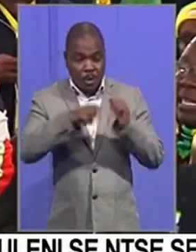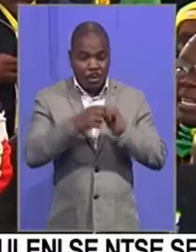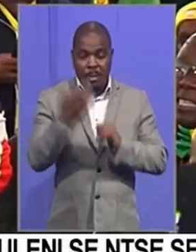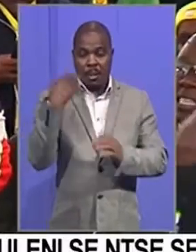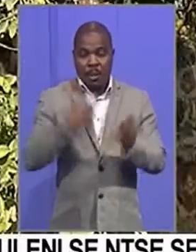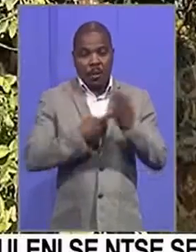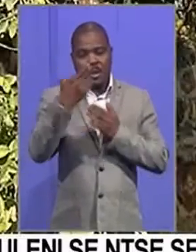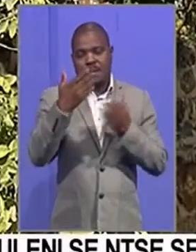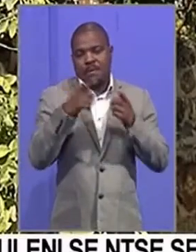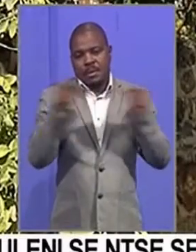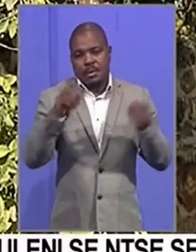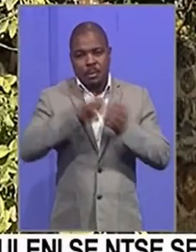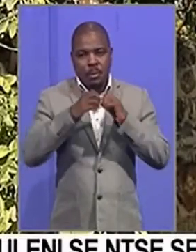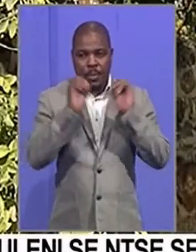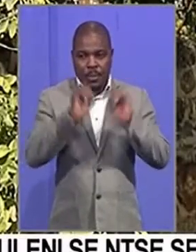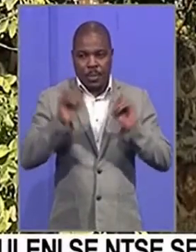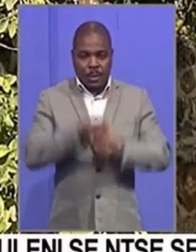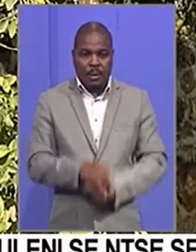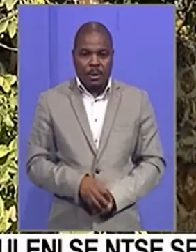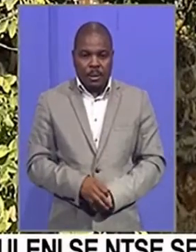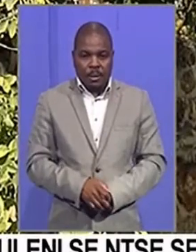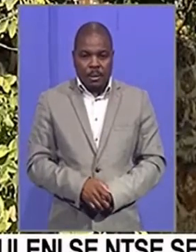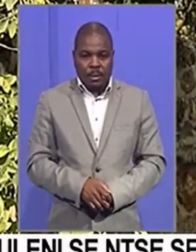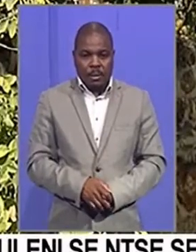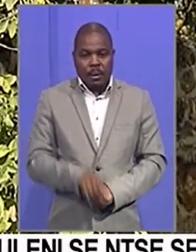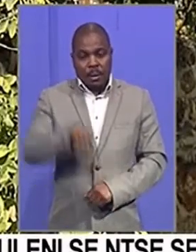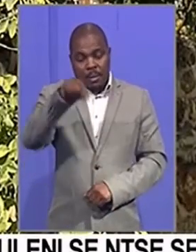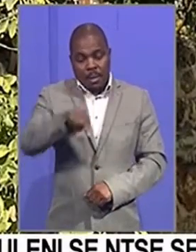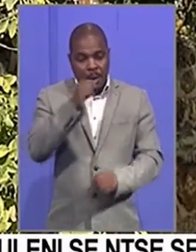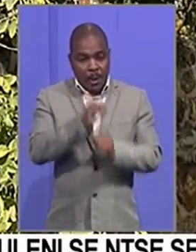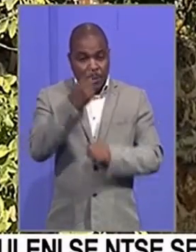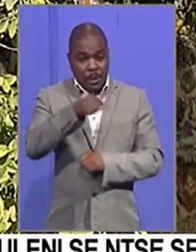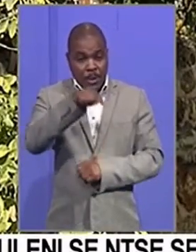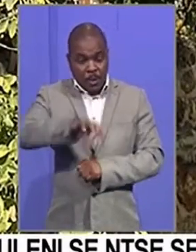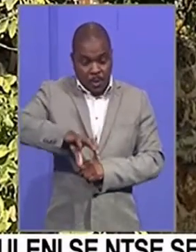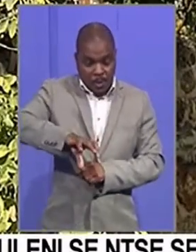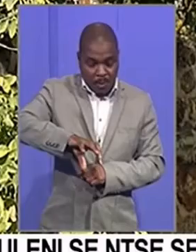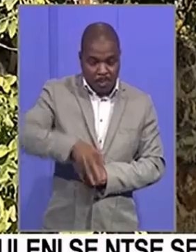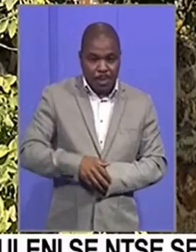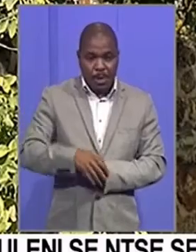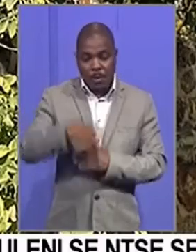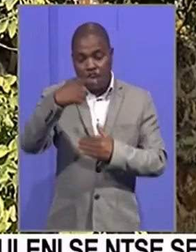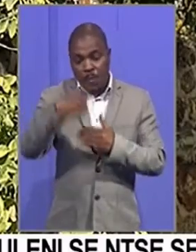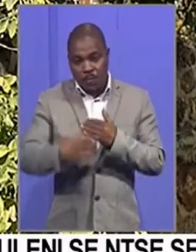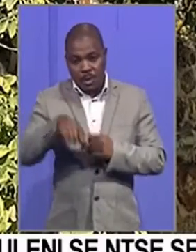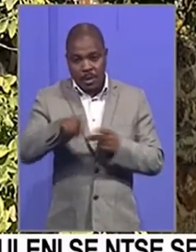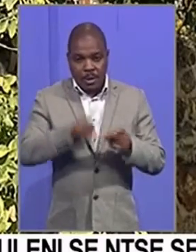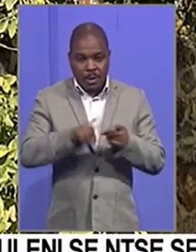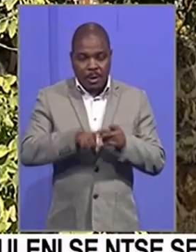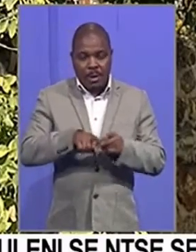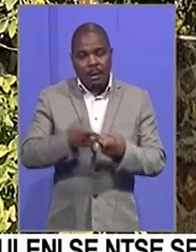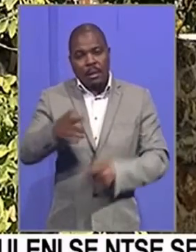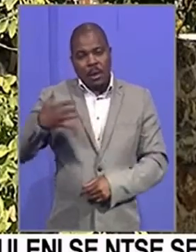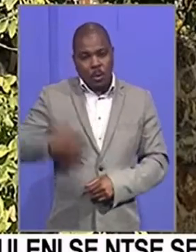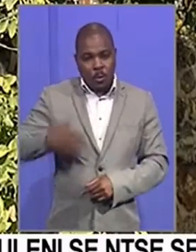beke. The conference, the Gauteng conference, decides to go ahead with Ekurhuleni. Ekurhuleni might